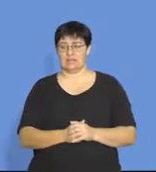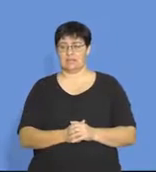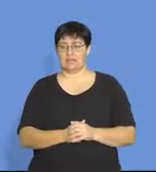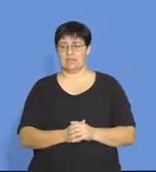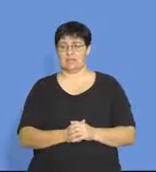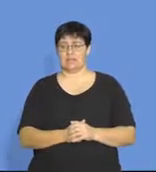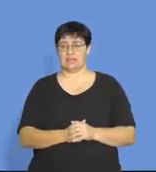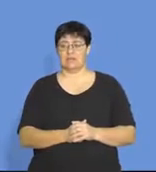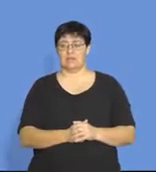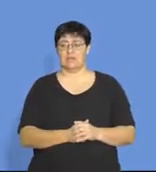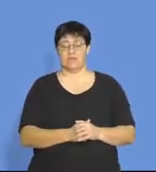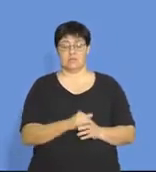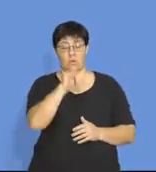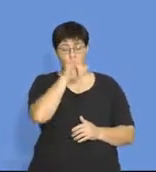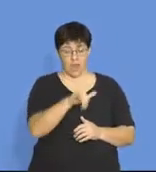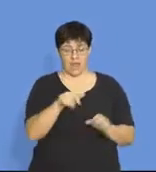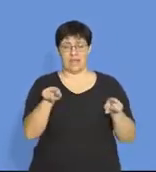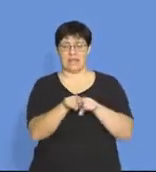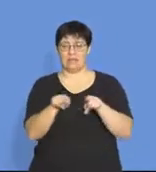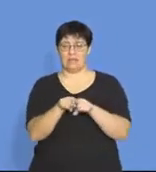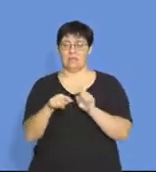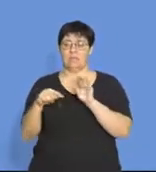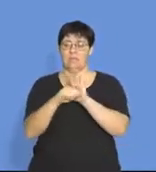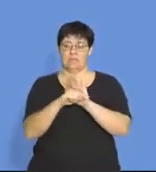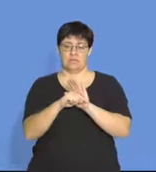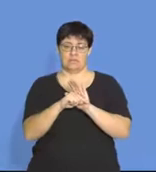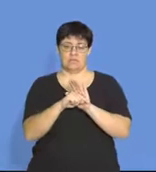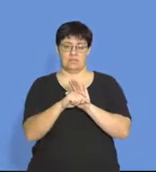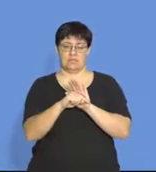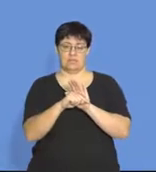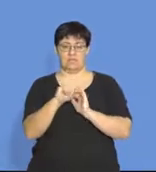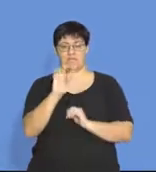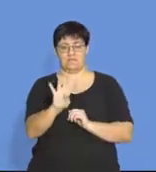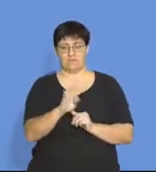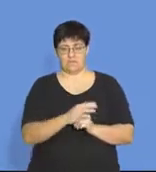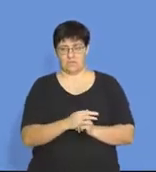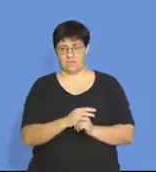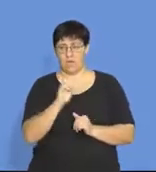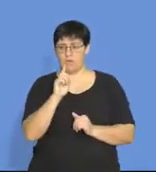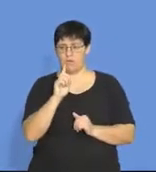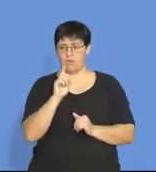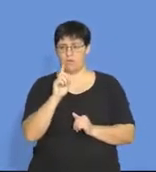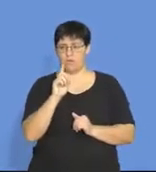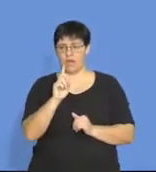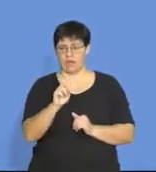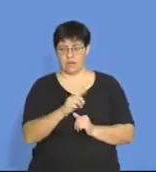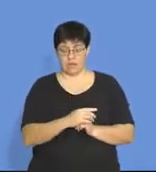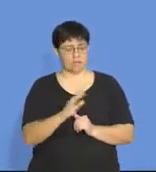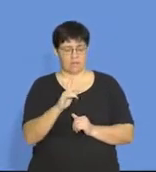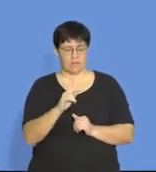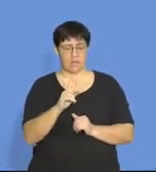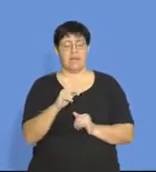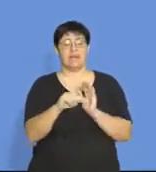And therefore it means that my y will be equals to a negative 1. So